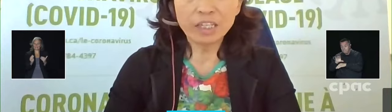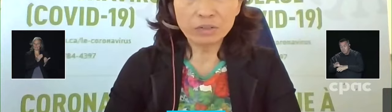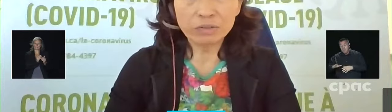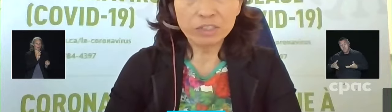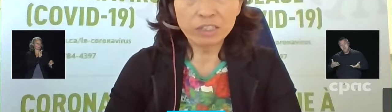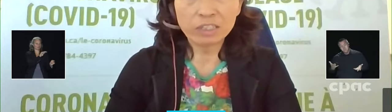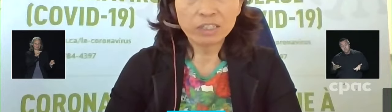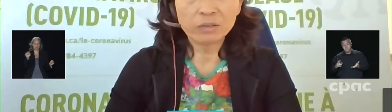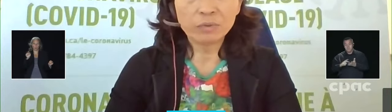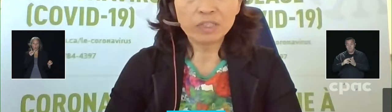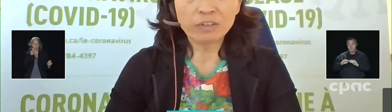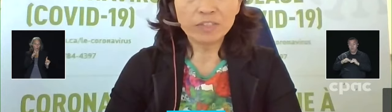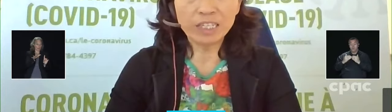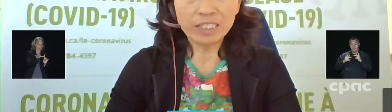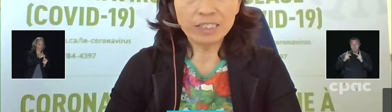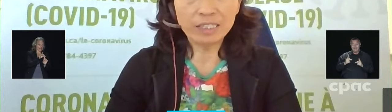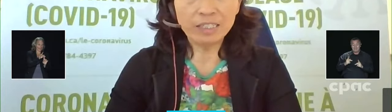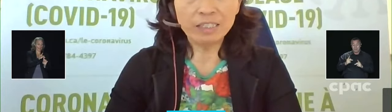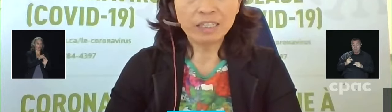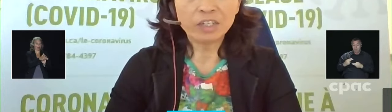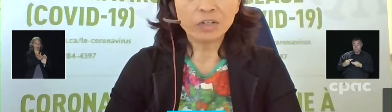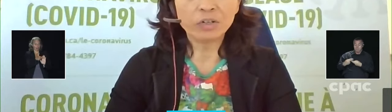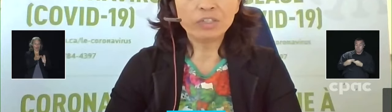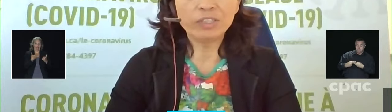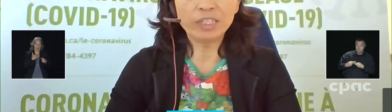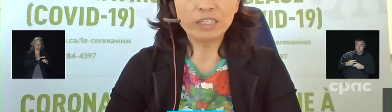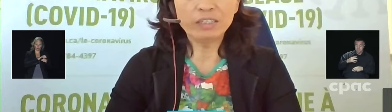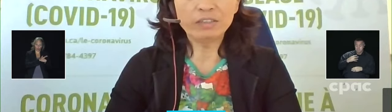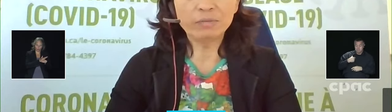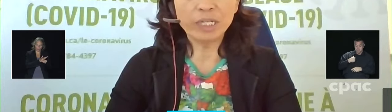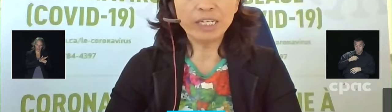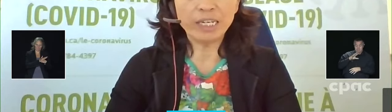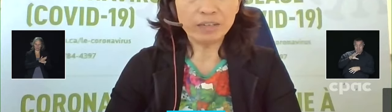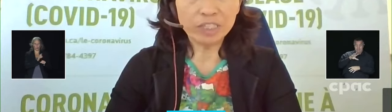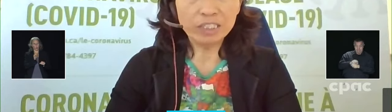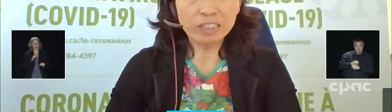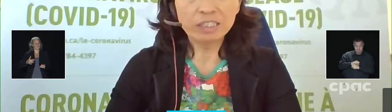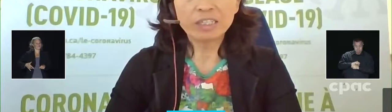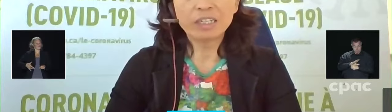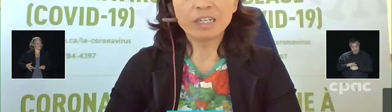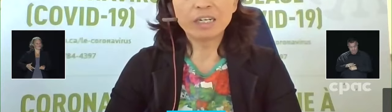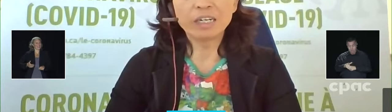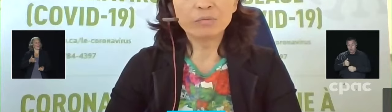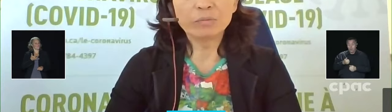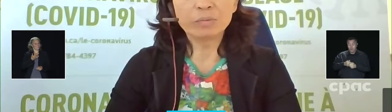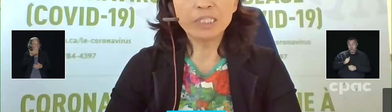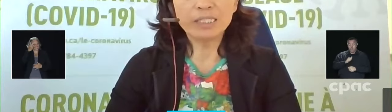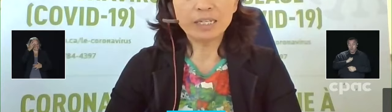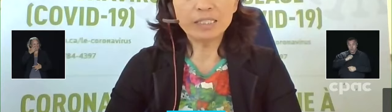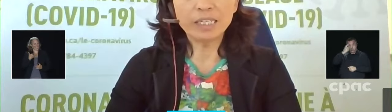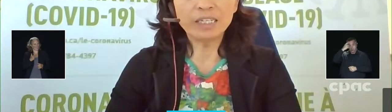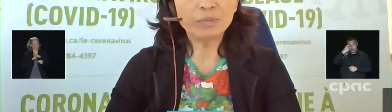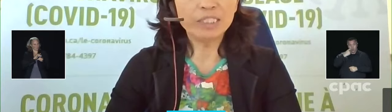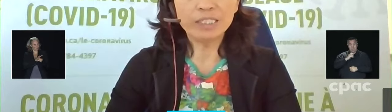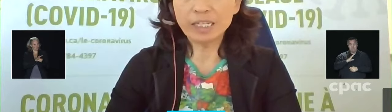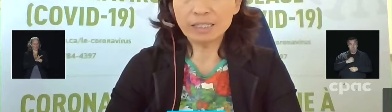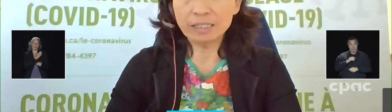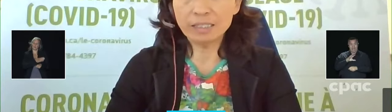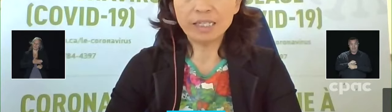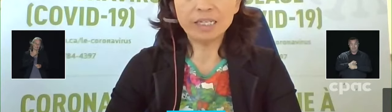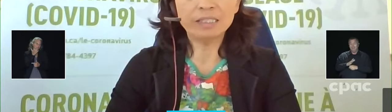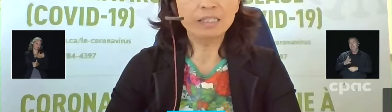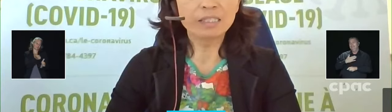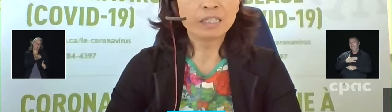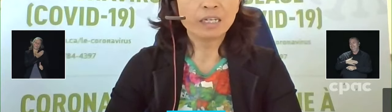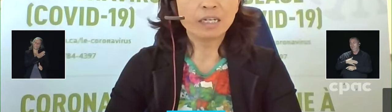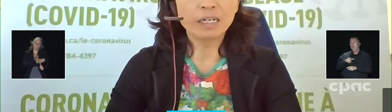is diagnosed with COVID-19 or you think you may have it, please isolate, please get